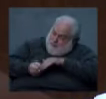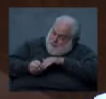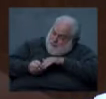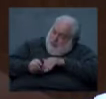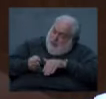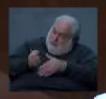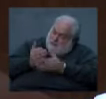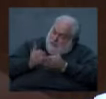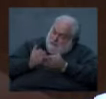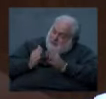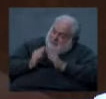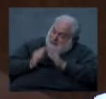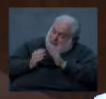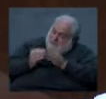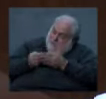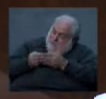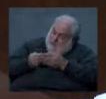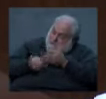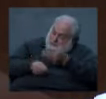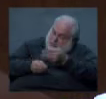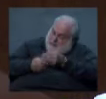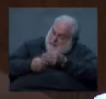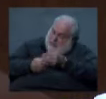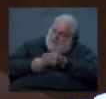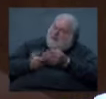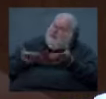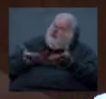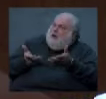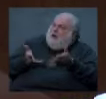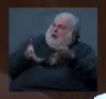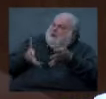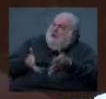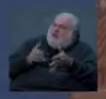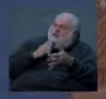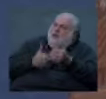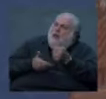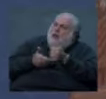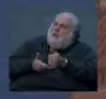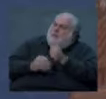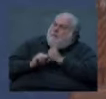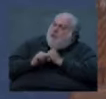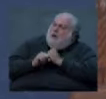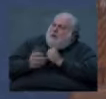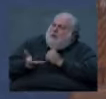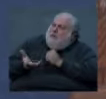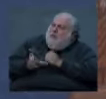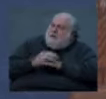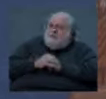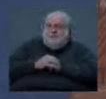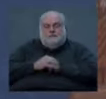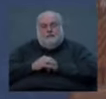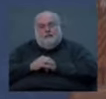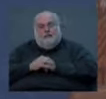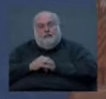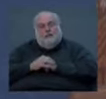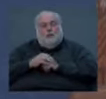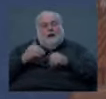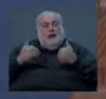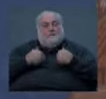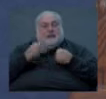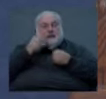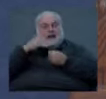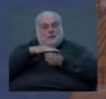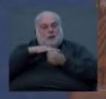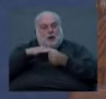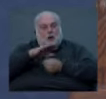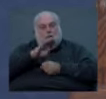money. What will they have then to market it? They will have a neighborhood brand name, and they